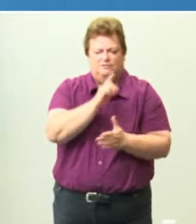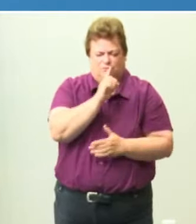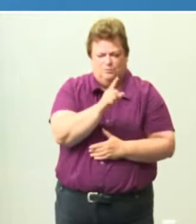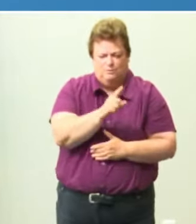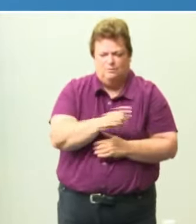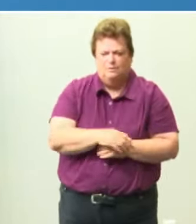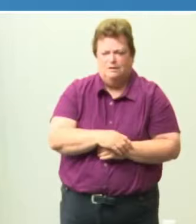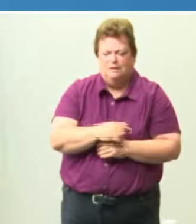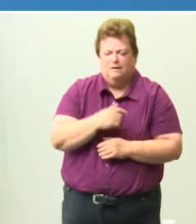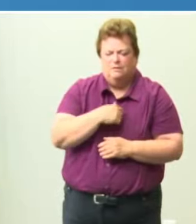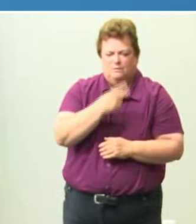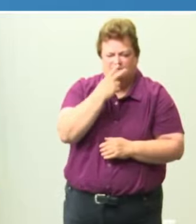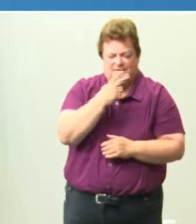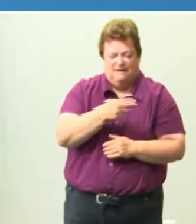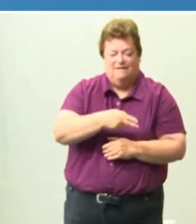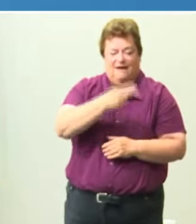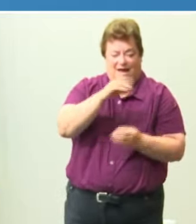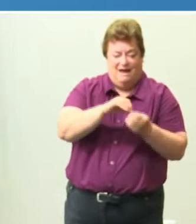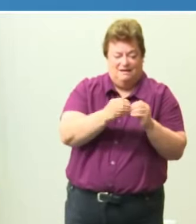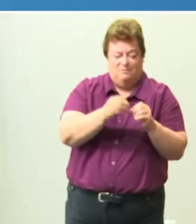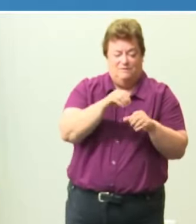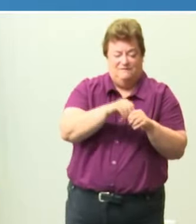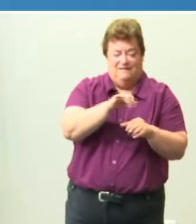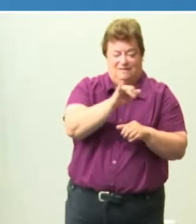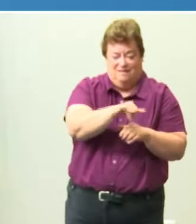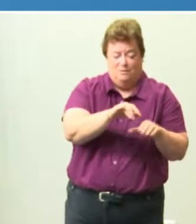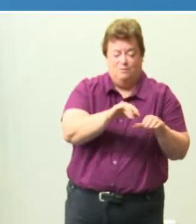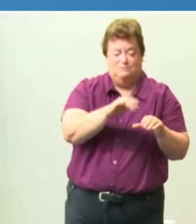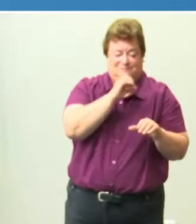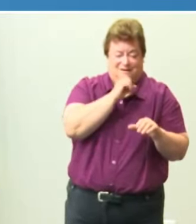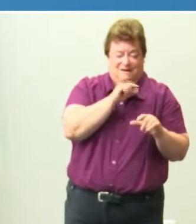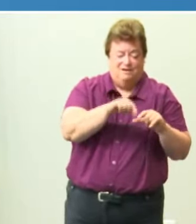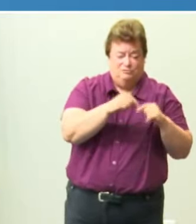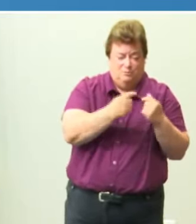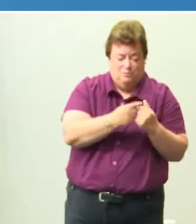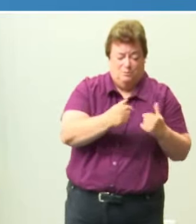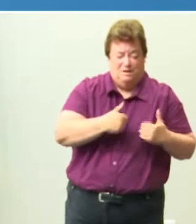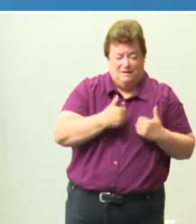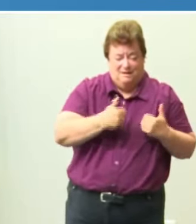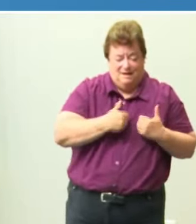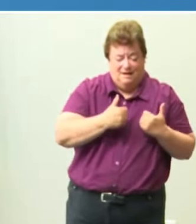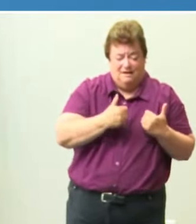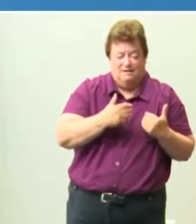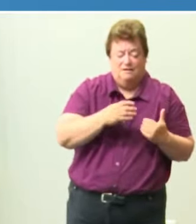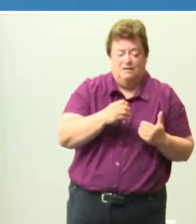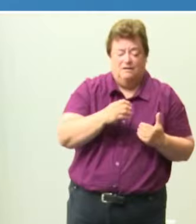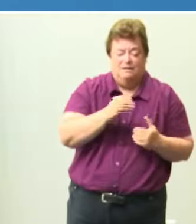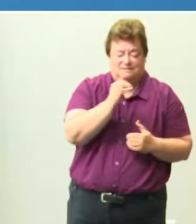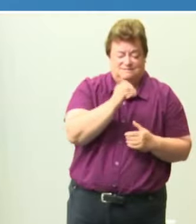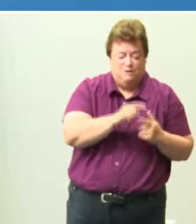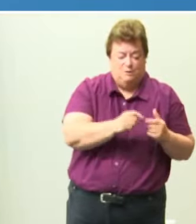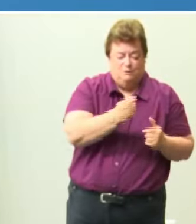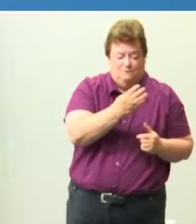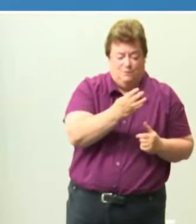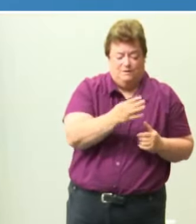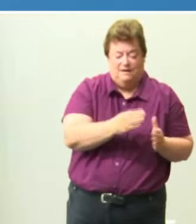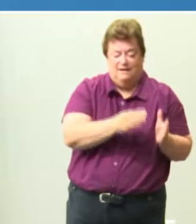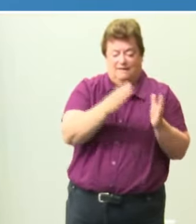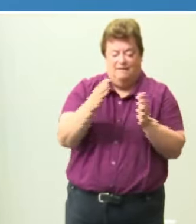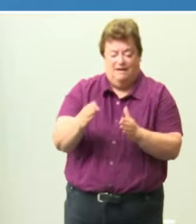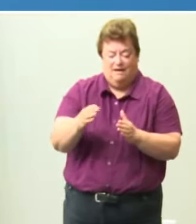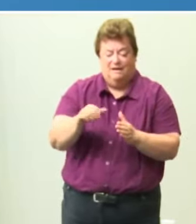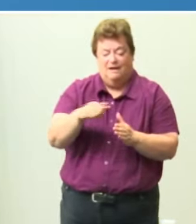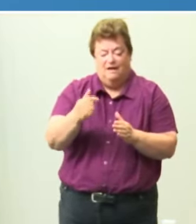group, we're seeing those high numbers, and those youths are children 0 to 14, and then our